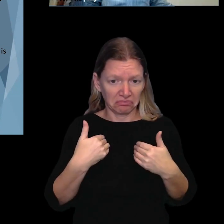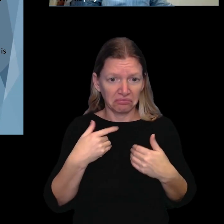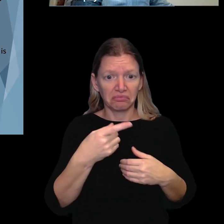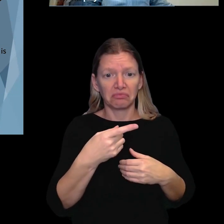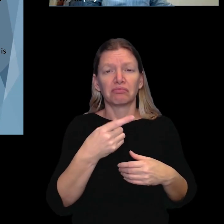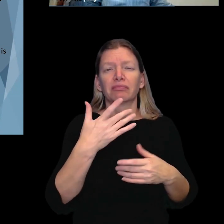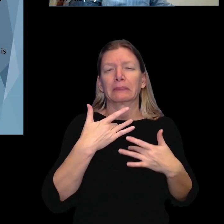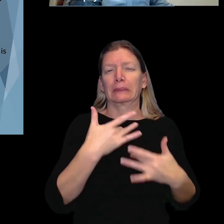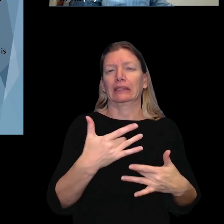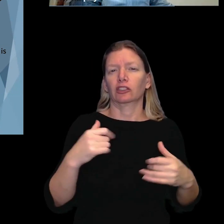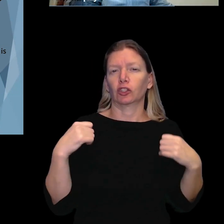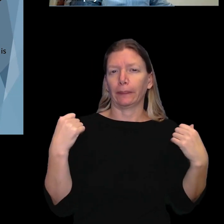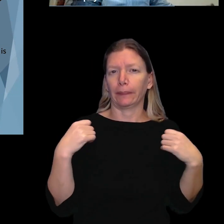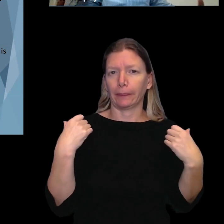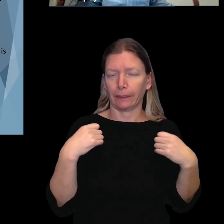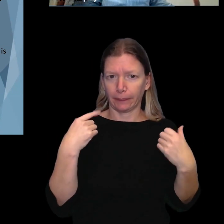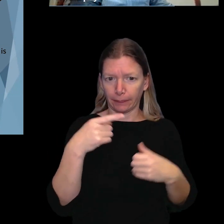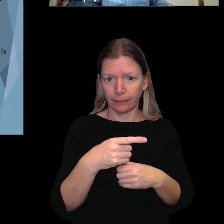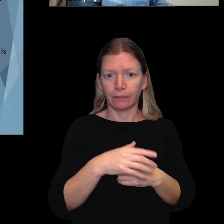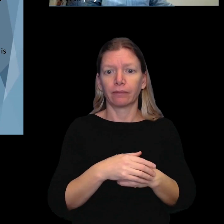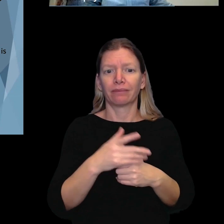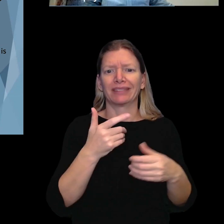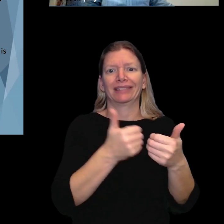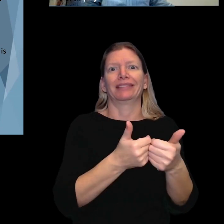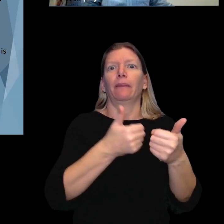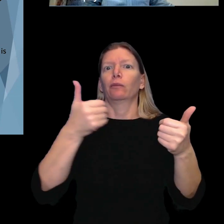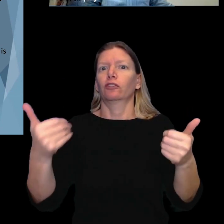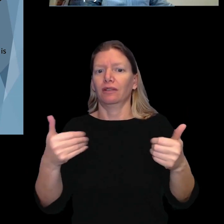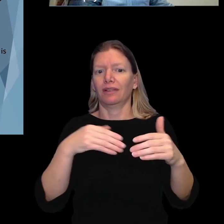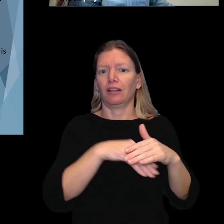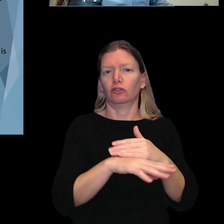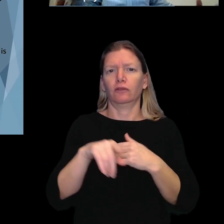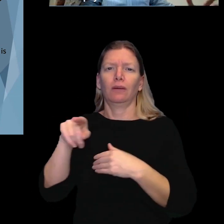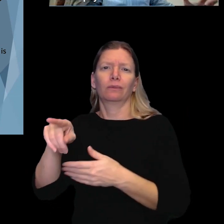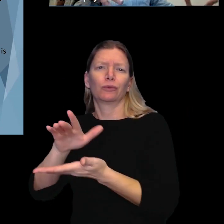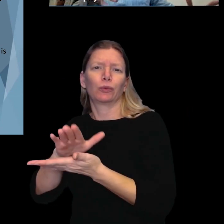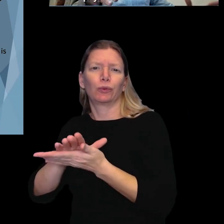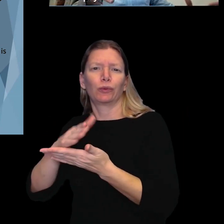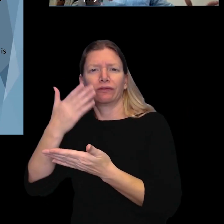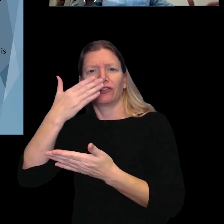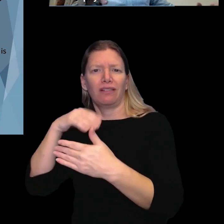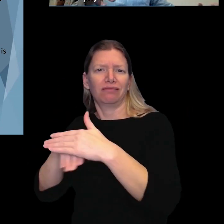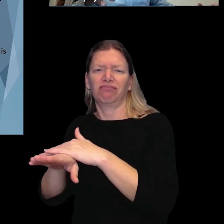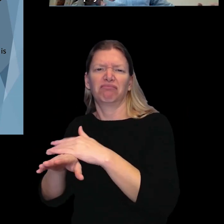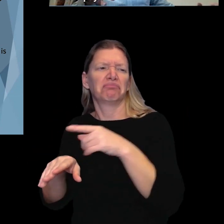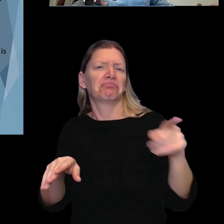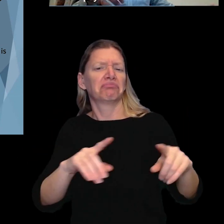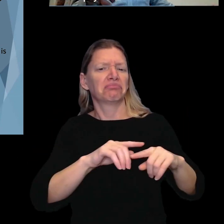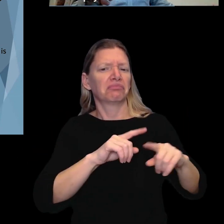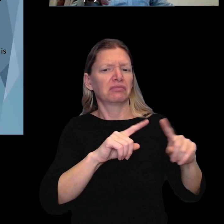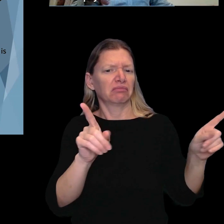a polling place which is located in a gymnasium, which has a separate entrance from the main entrance to the